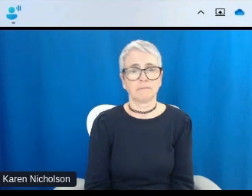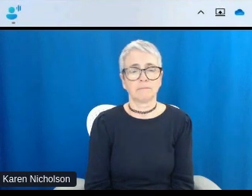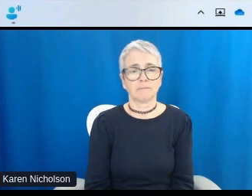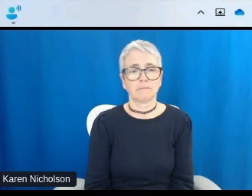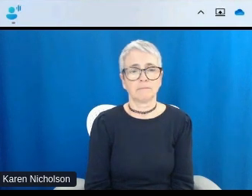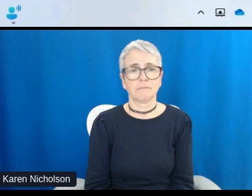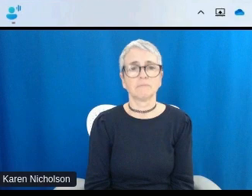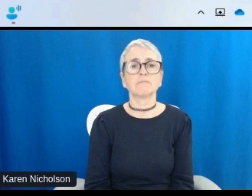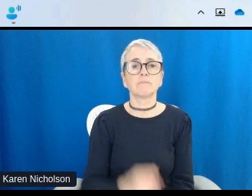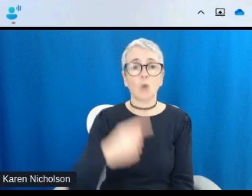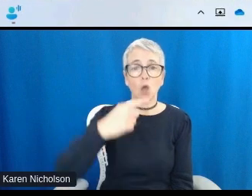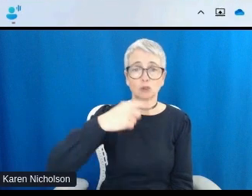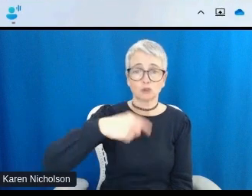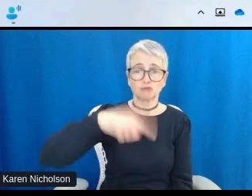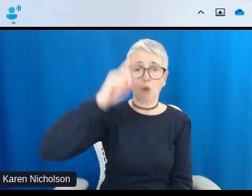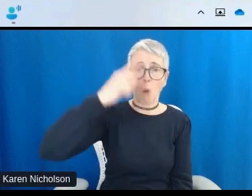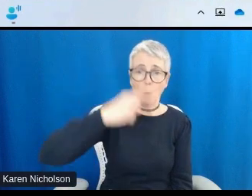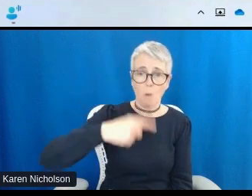Scroll down.